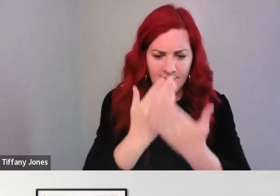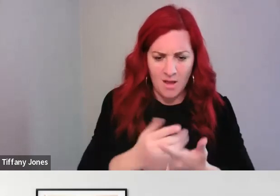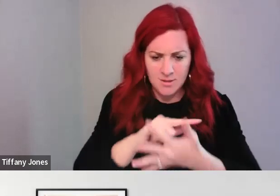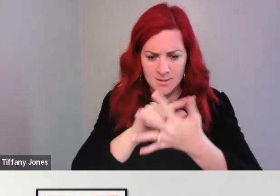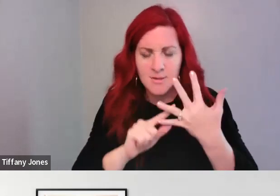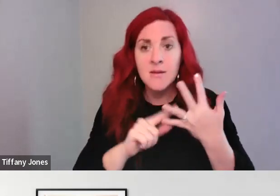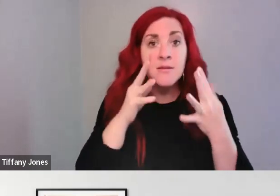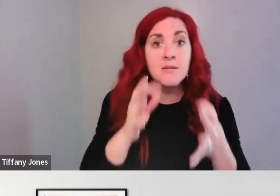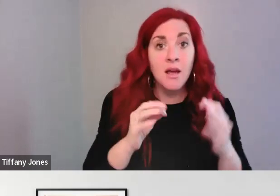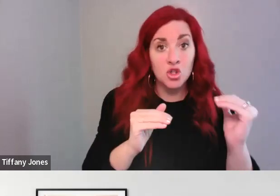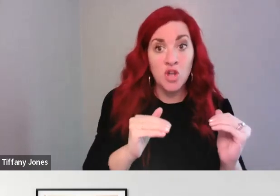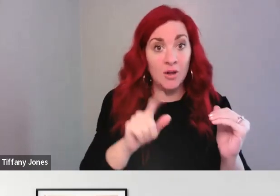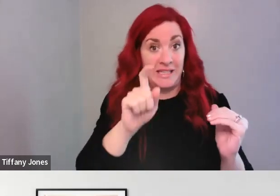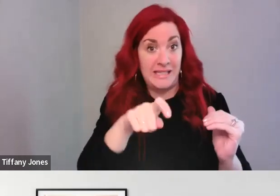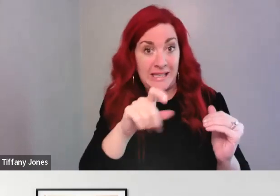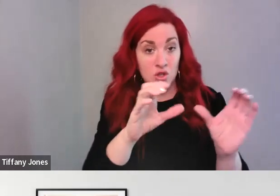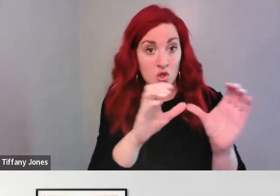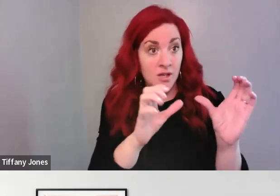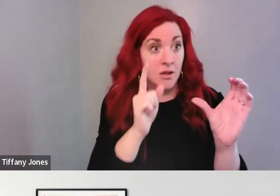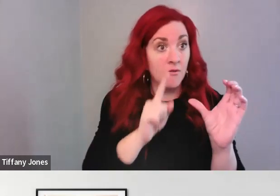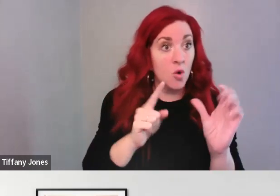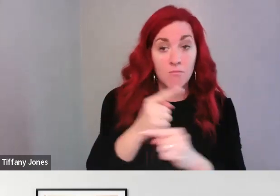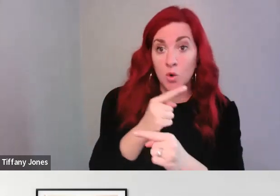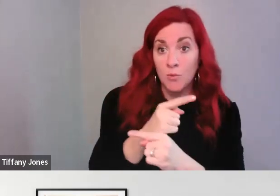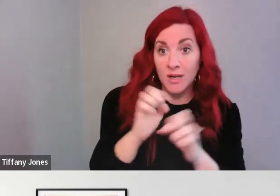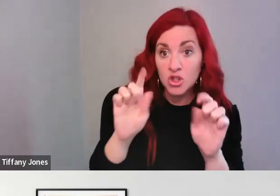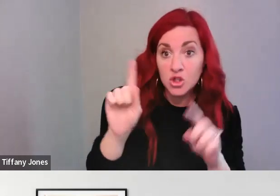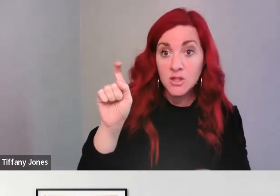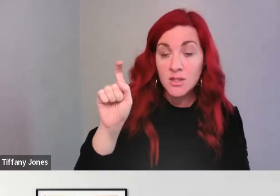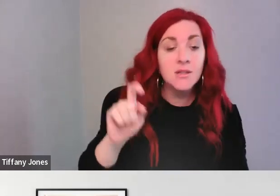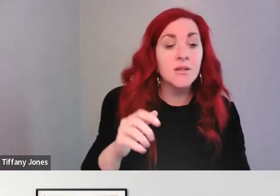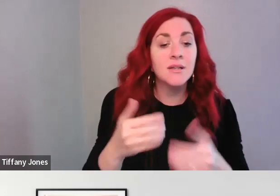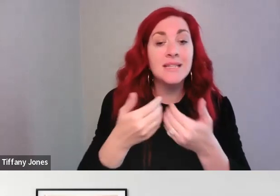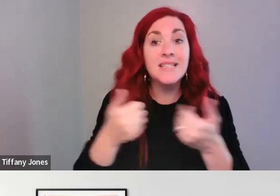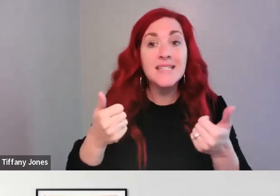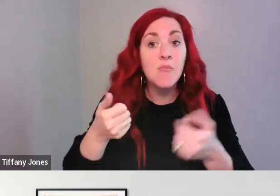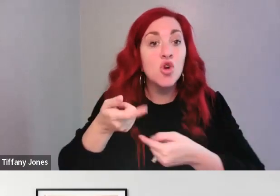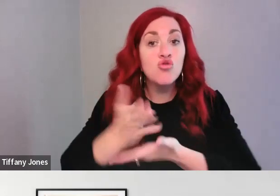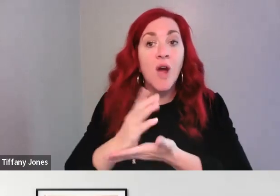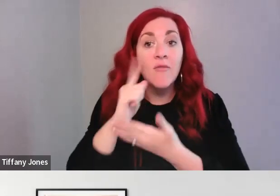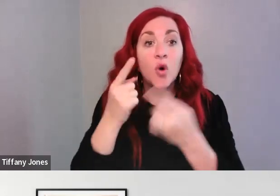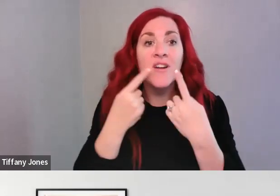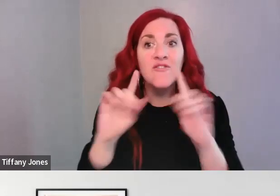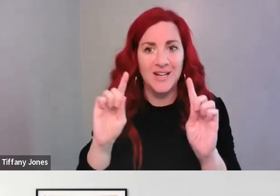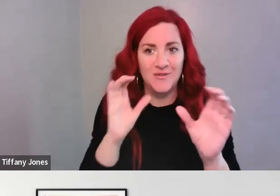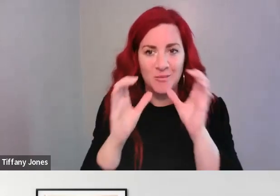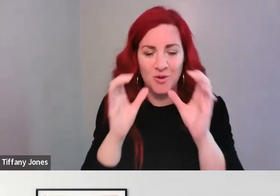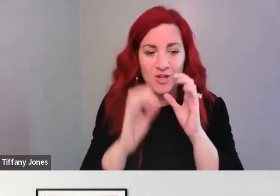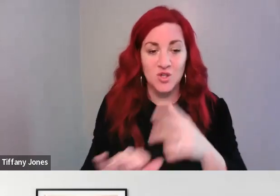need that to get that appropriate education? And then there's a separate right to effective communication under 504